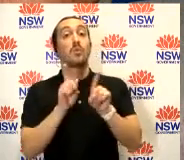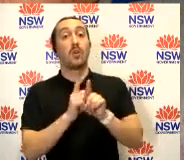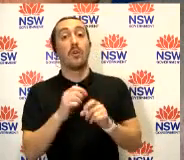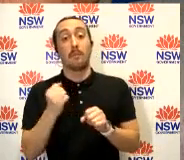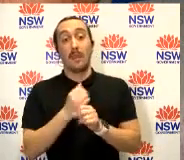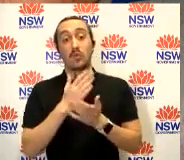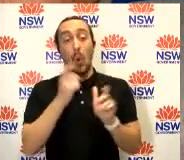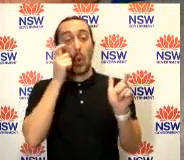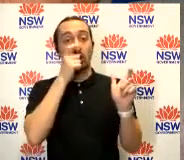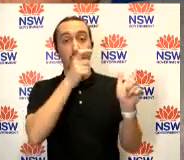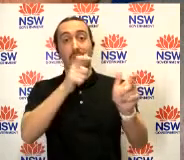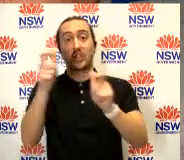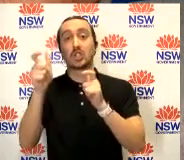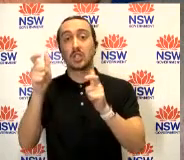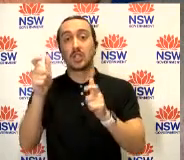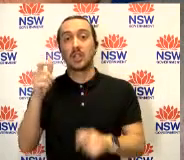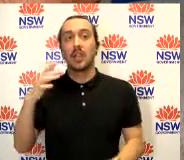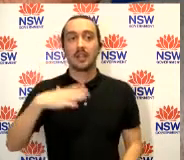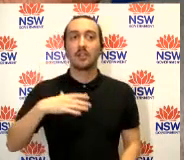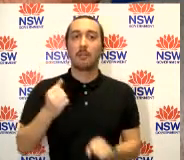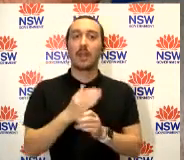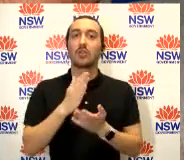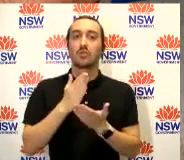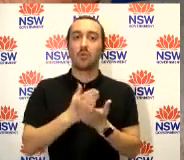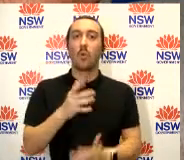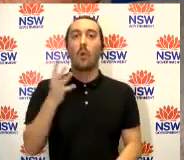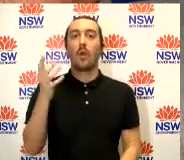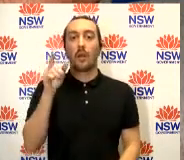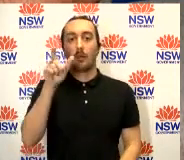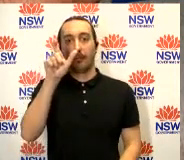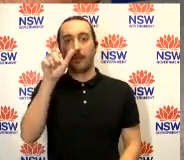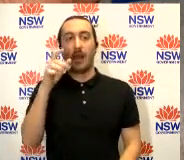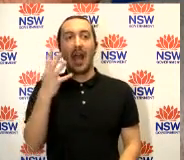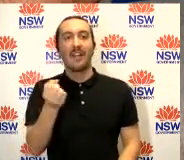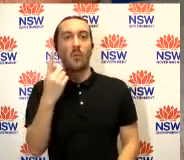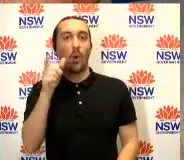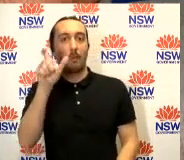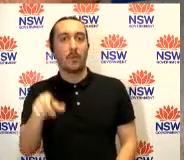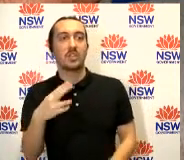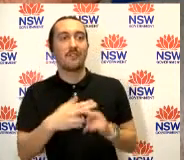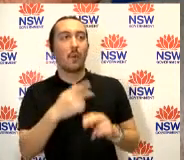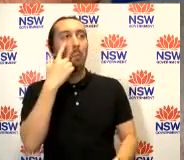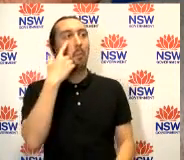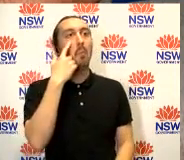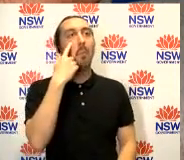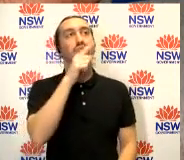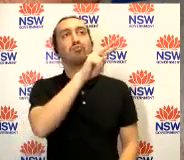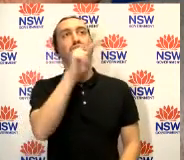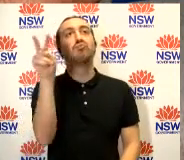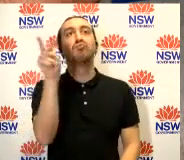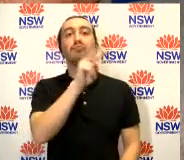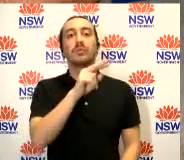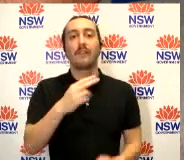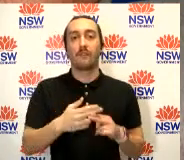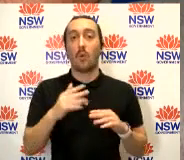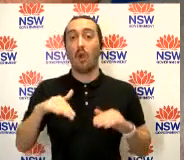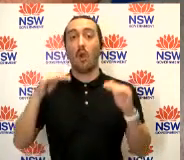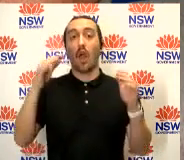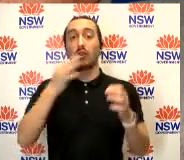be supervision for these high-risk work activities. I've seen this time and time again with solar